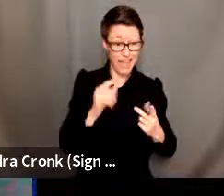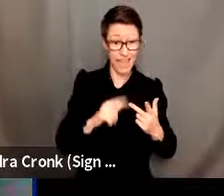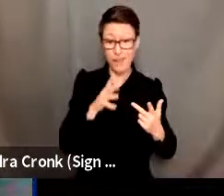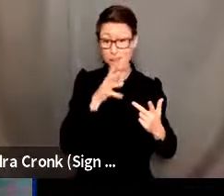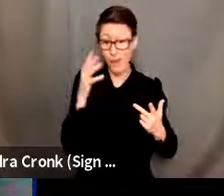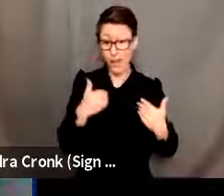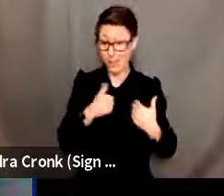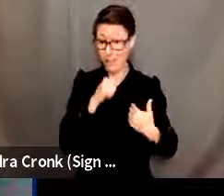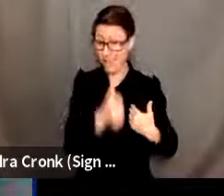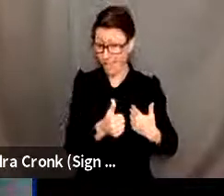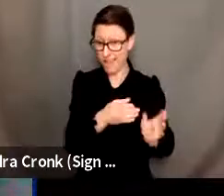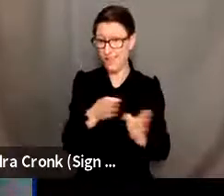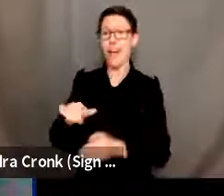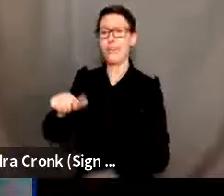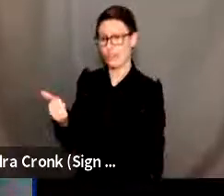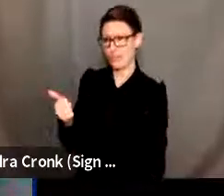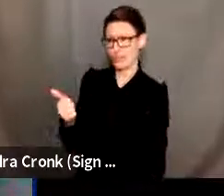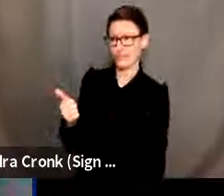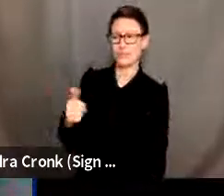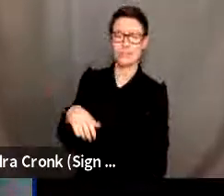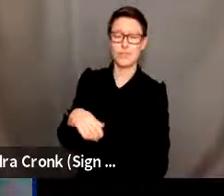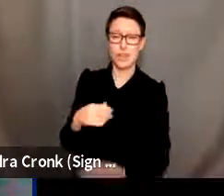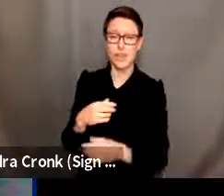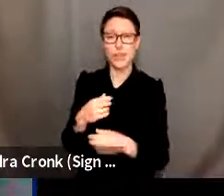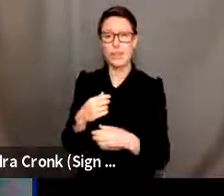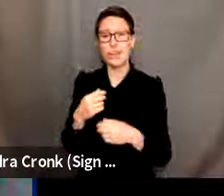and turtles and gerbils and birds, all of those